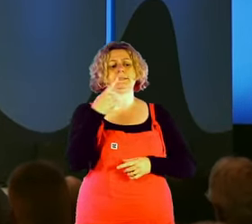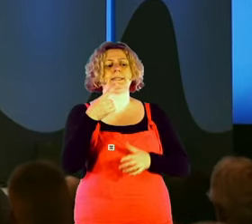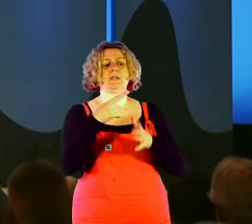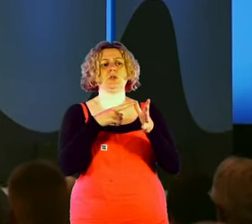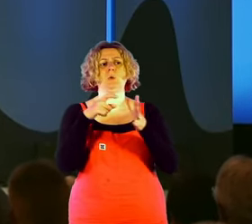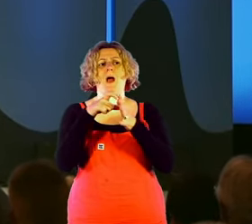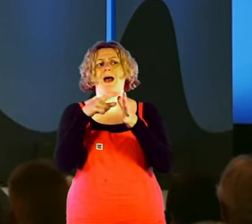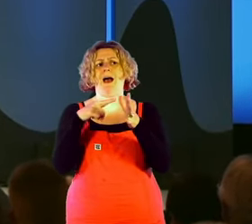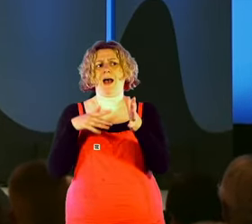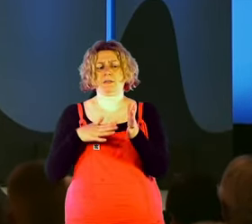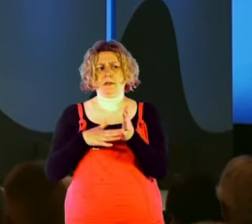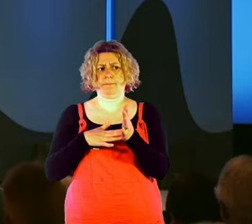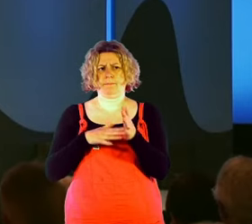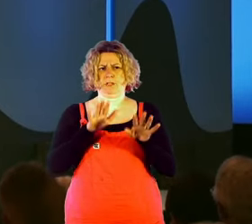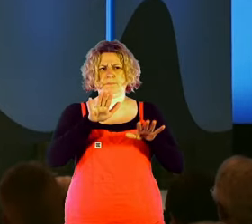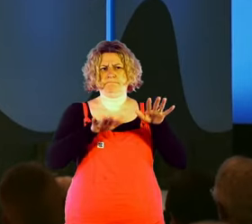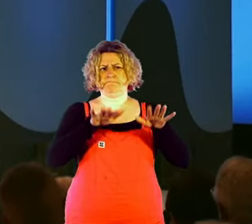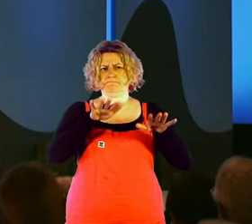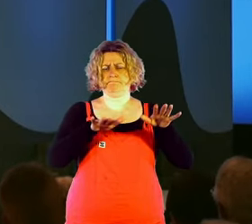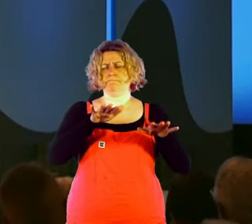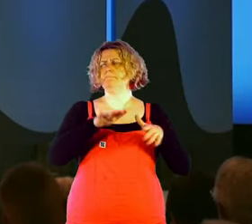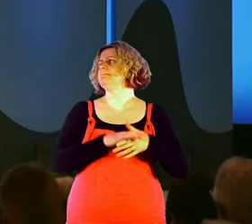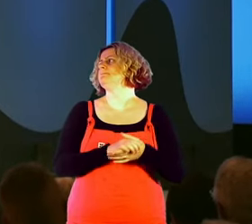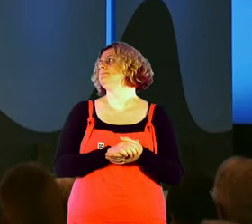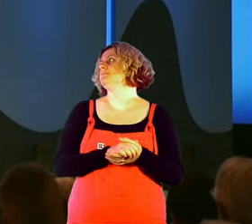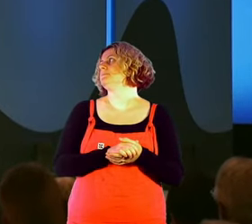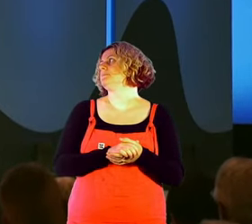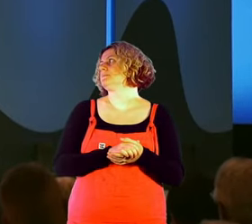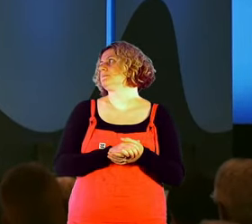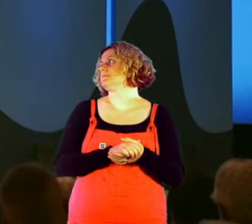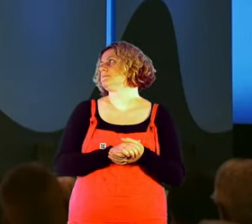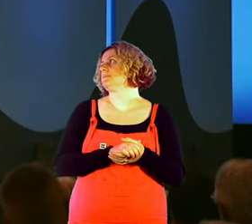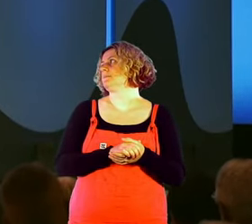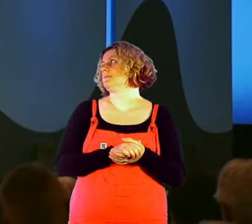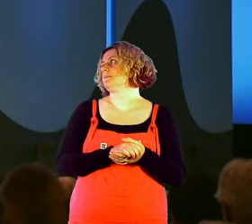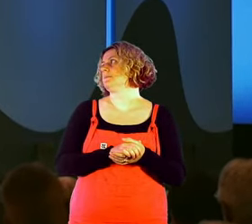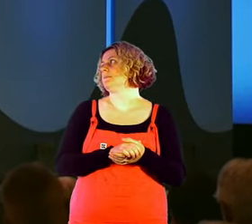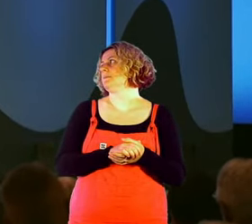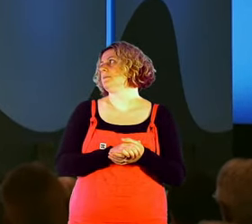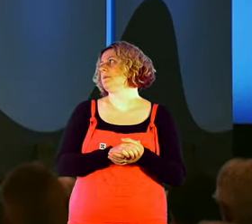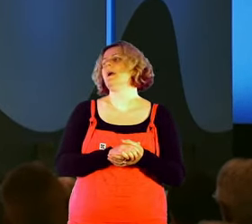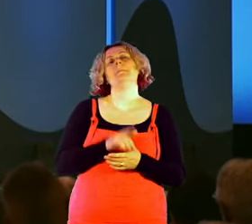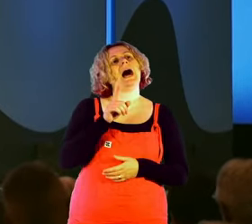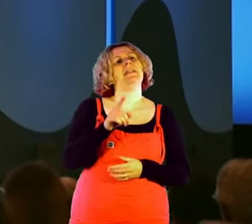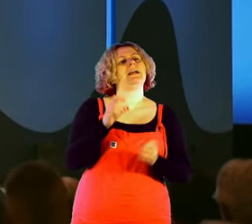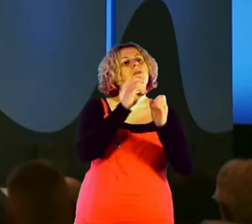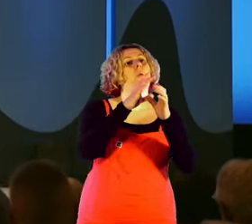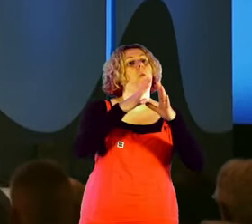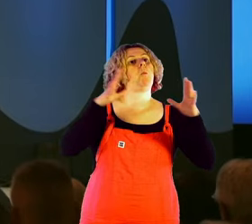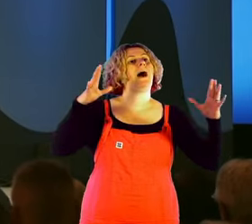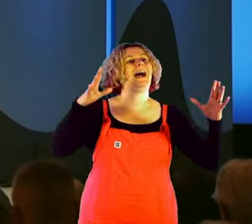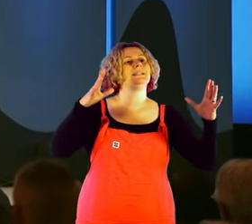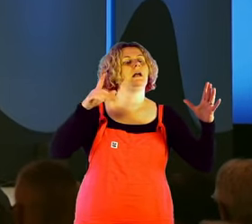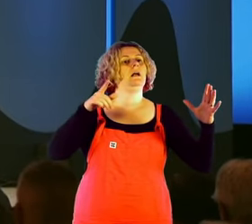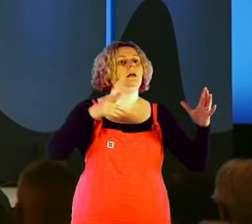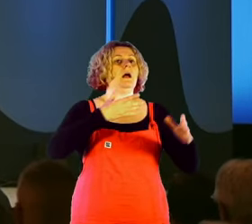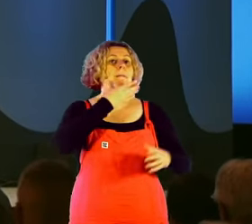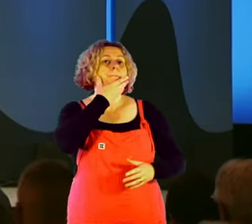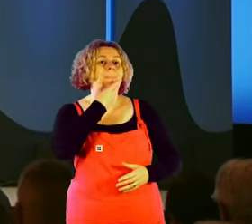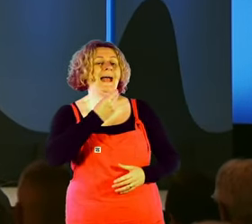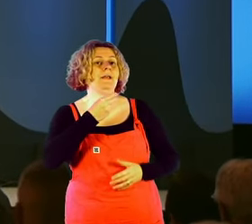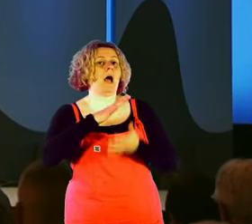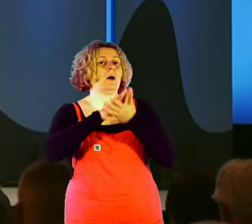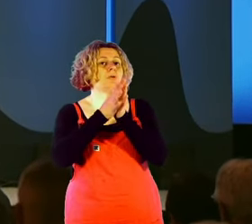I think the sort of wider picture of that does work both ways. Men are broken physically as much as